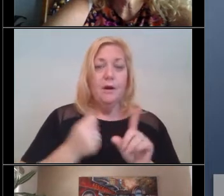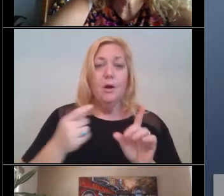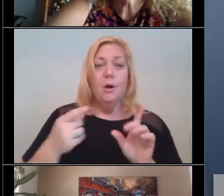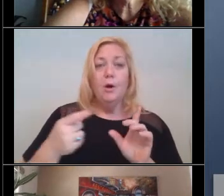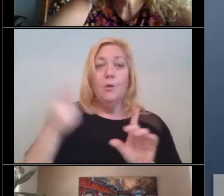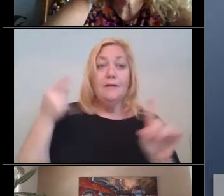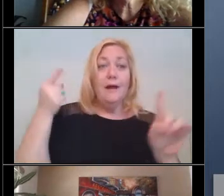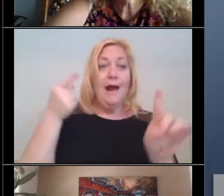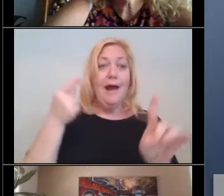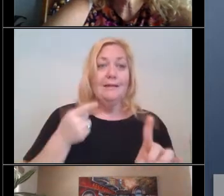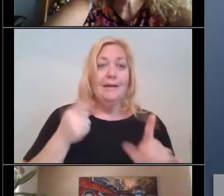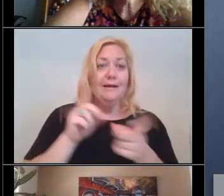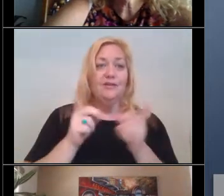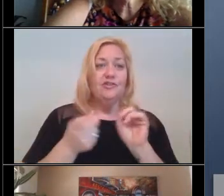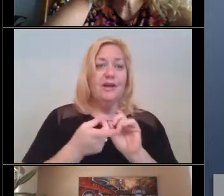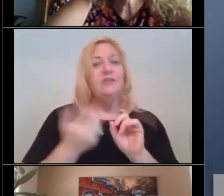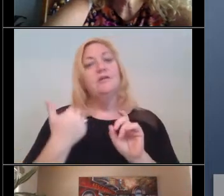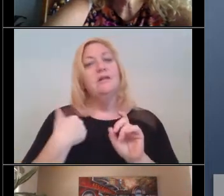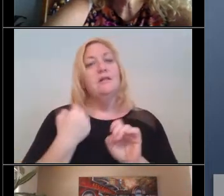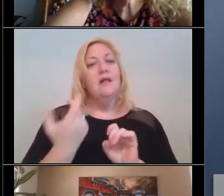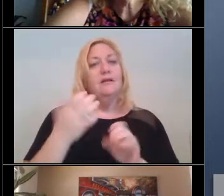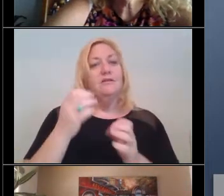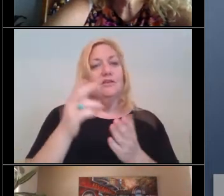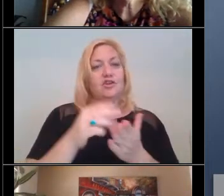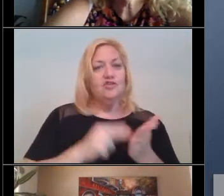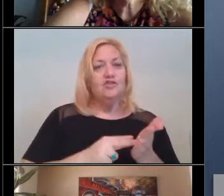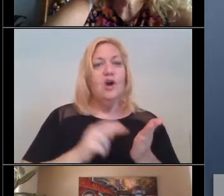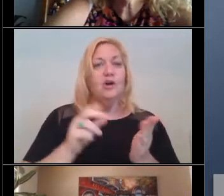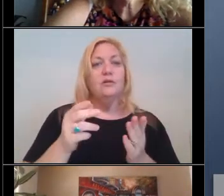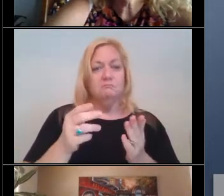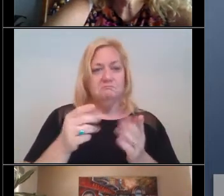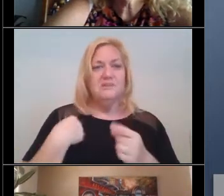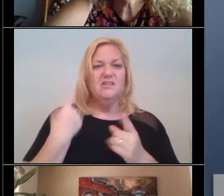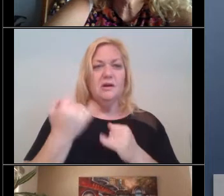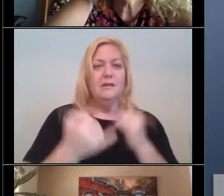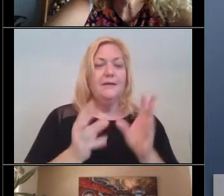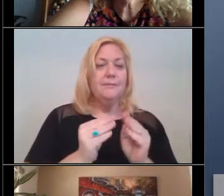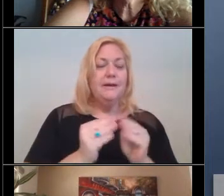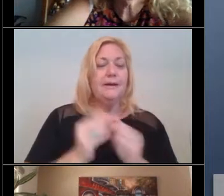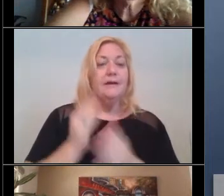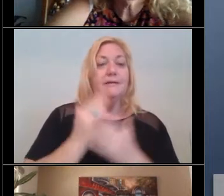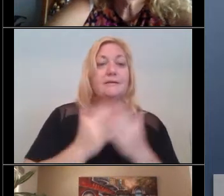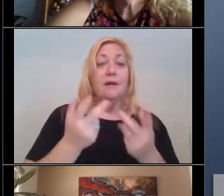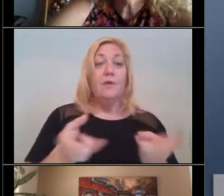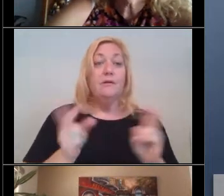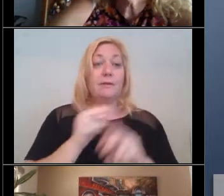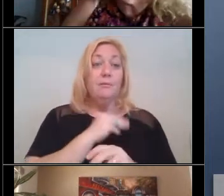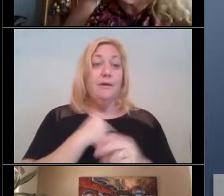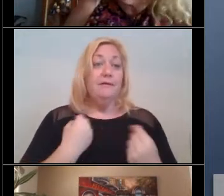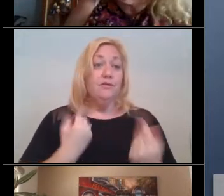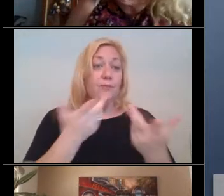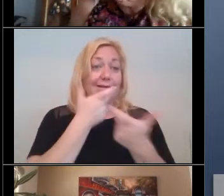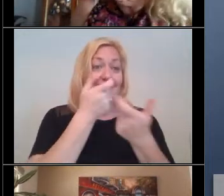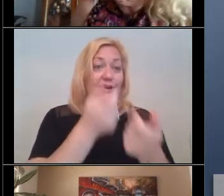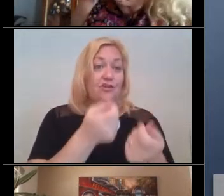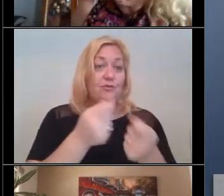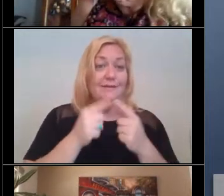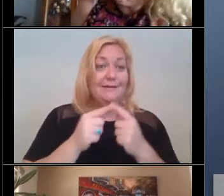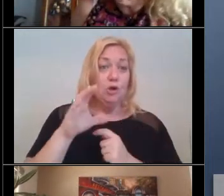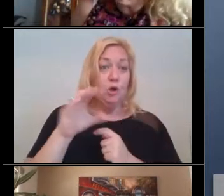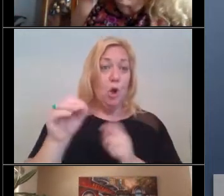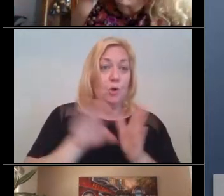highlight a change to the Roundtable charter since our last meeting. While some Roundtable members have expressed interest in co-developing